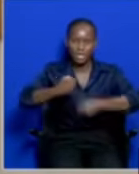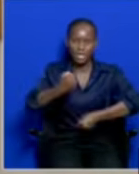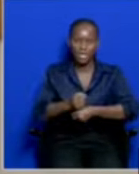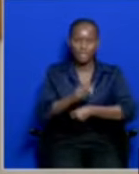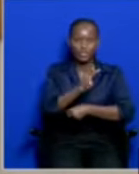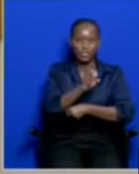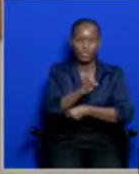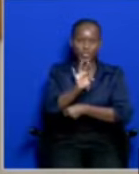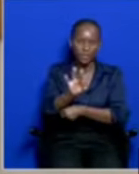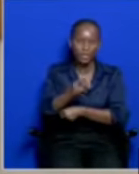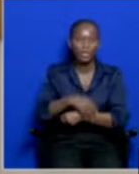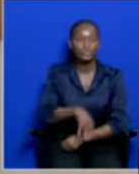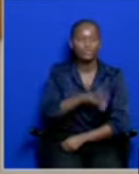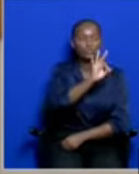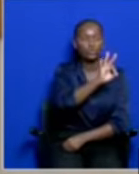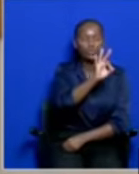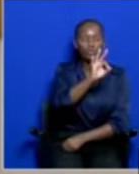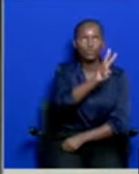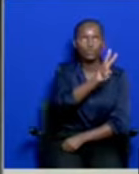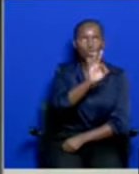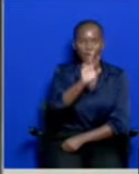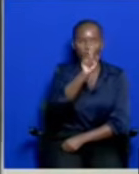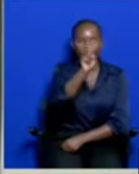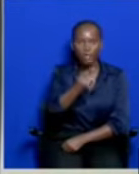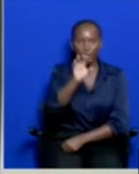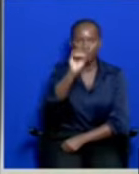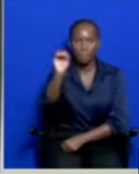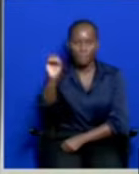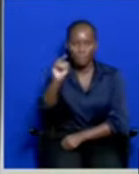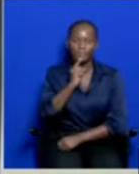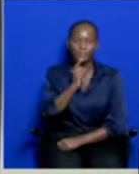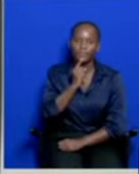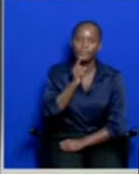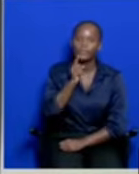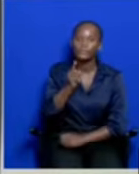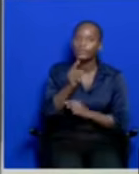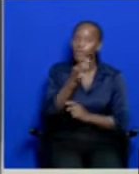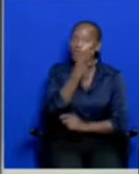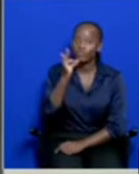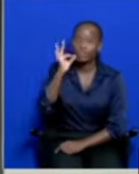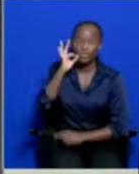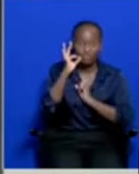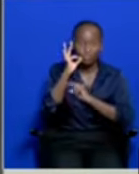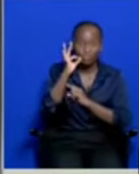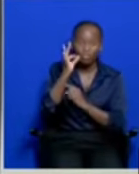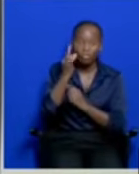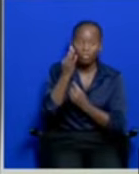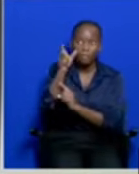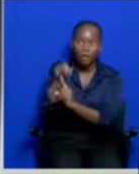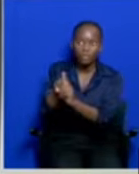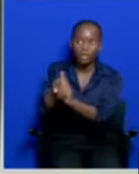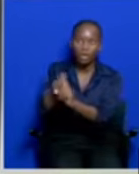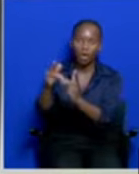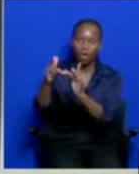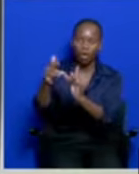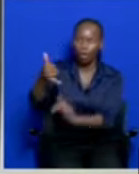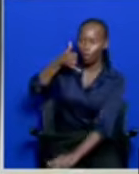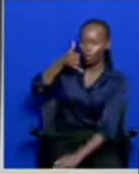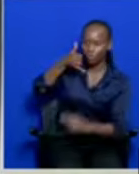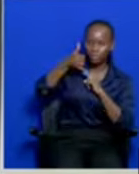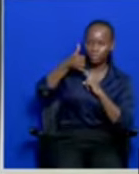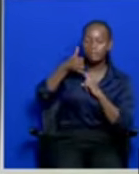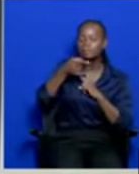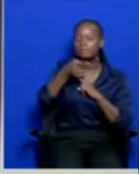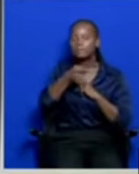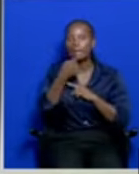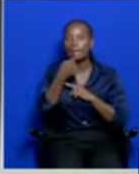she was contacted by a confidential informant regarding a suspected stolen load in Patfontein on a plot. Then she sets